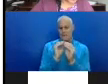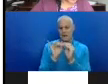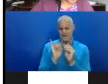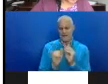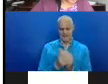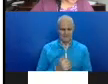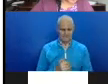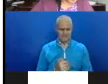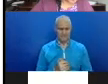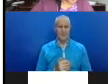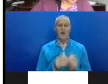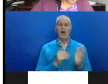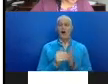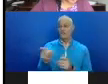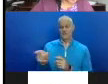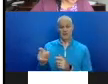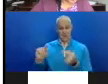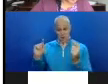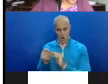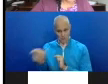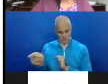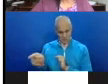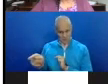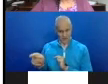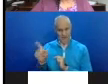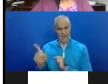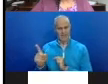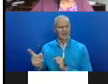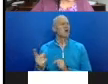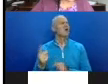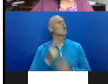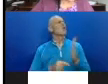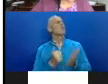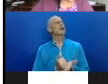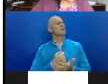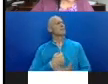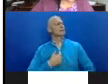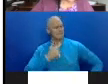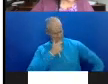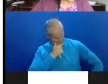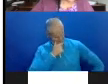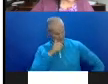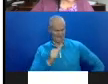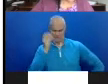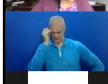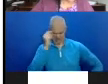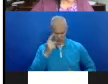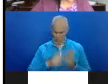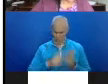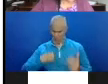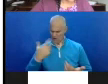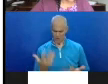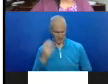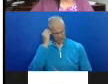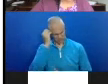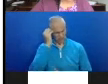often the person who's been harmed often needs to come, what would help? They often have to think, what would I want? So again,